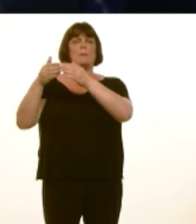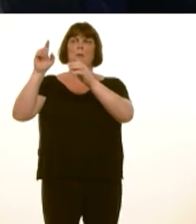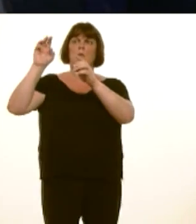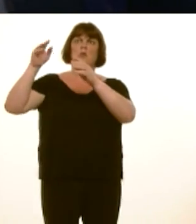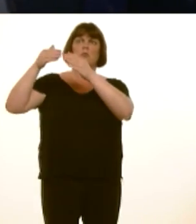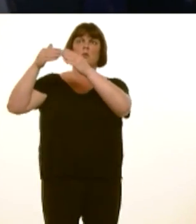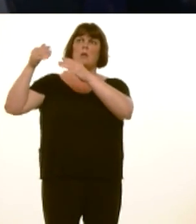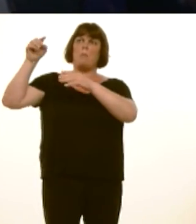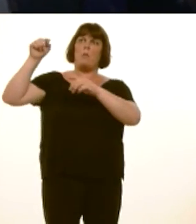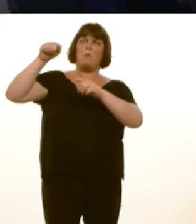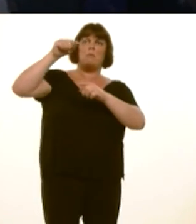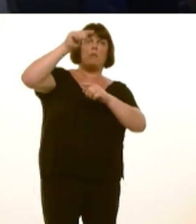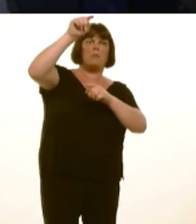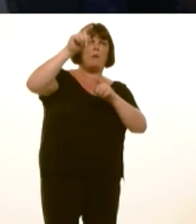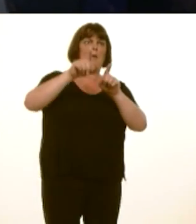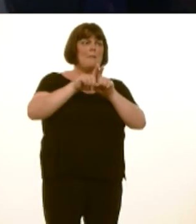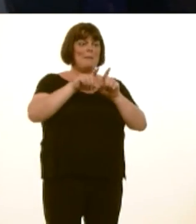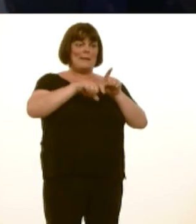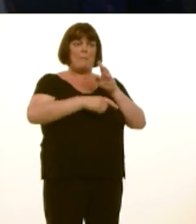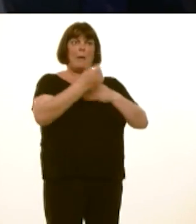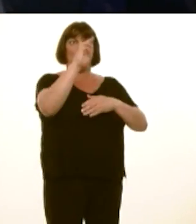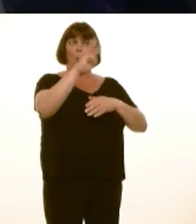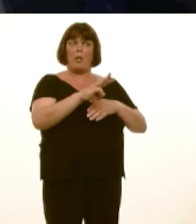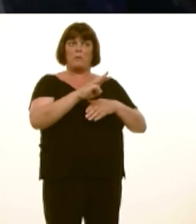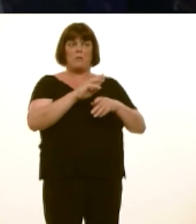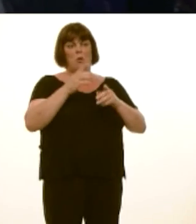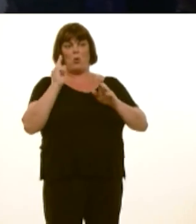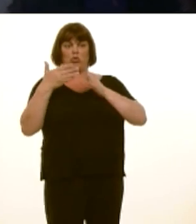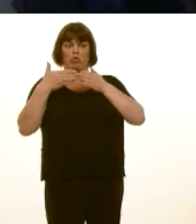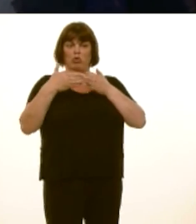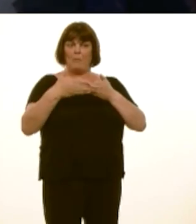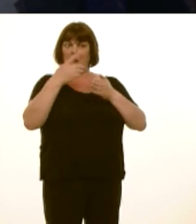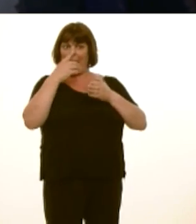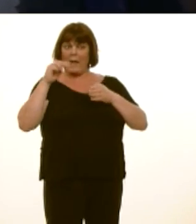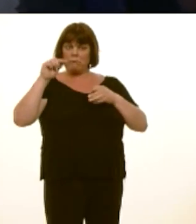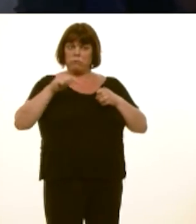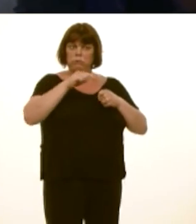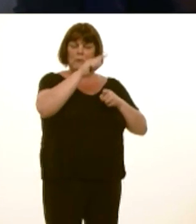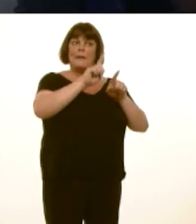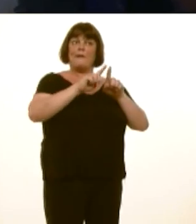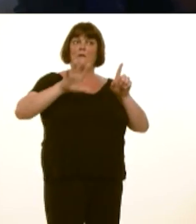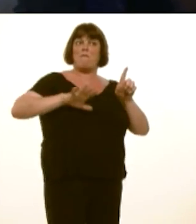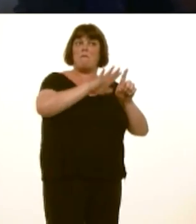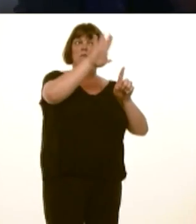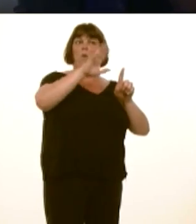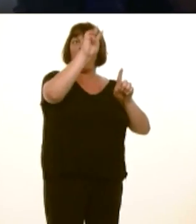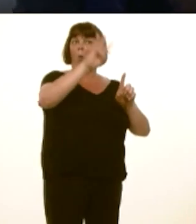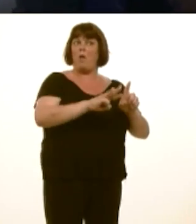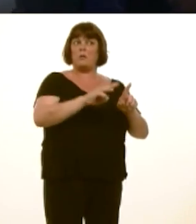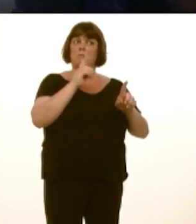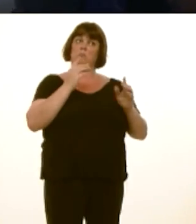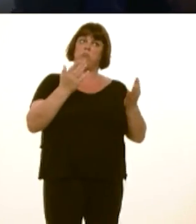within our own local economy, might actually be a more sustainable option for our smaller tourism businesses. And I'm wondering